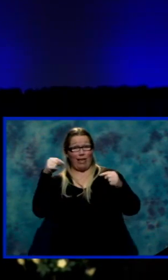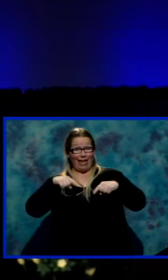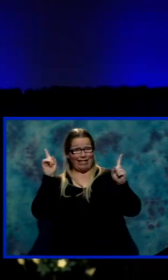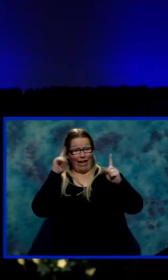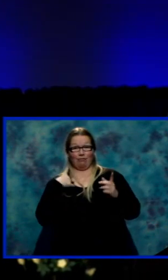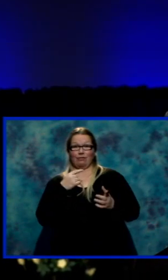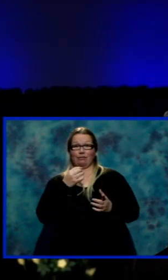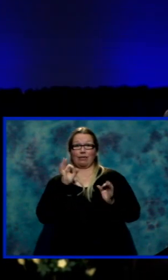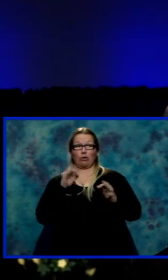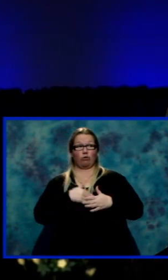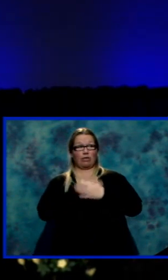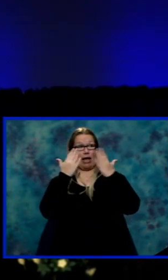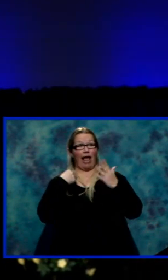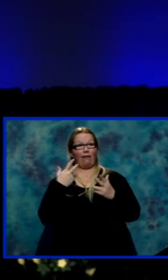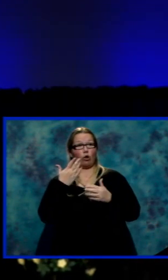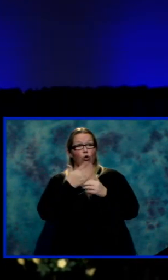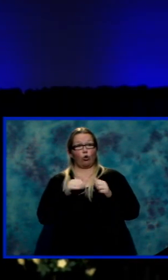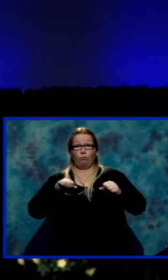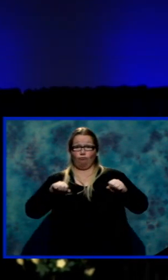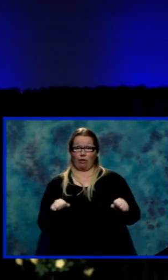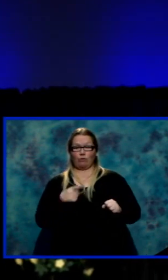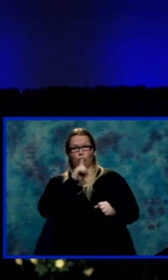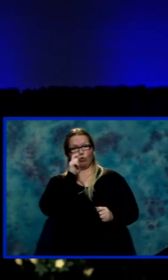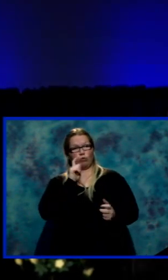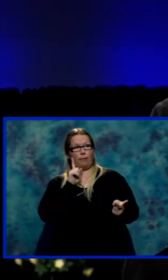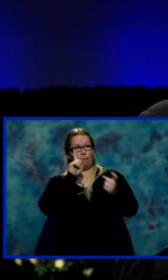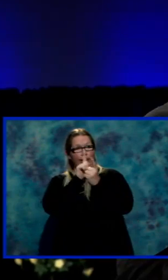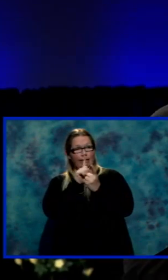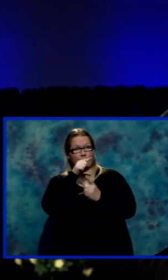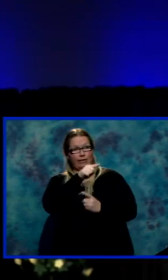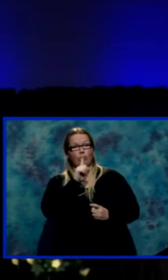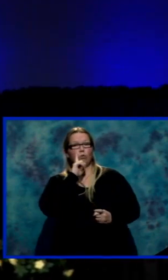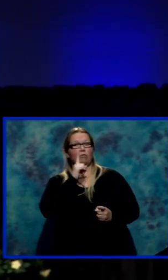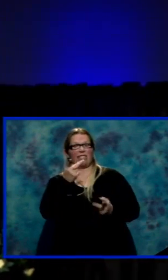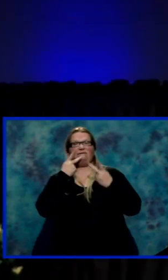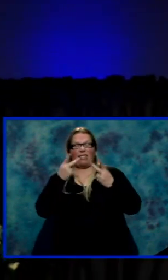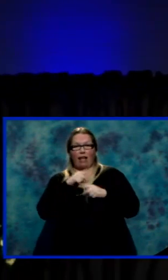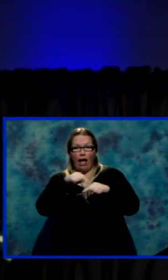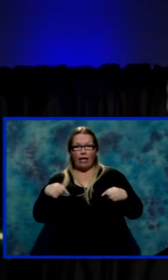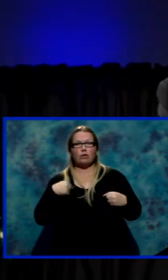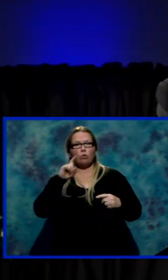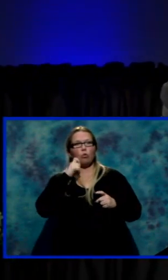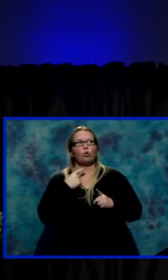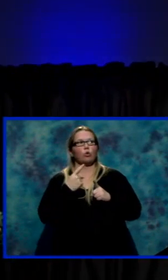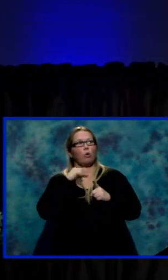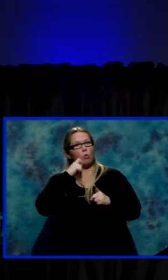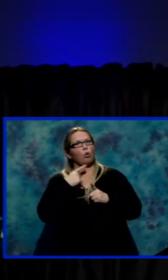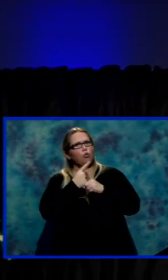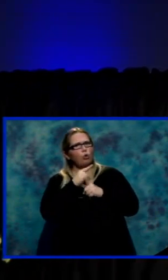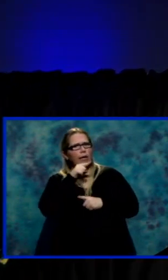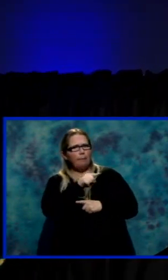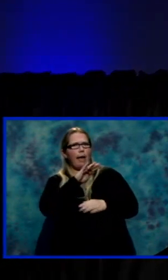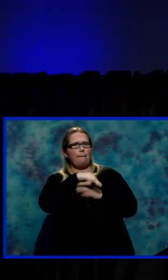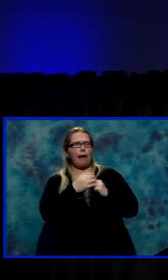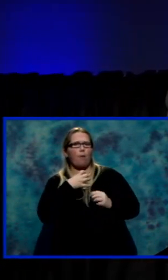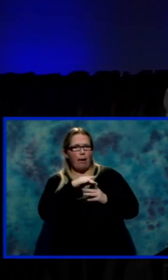unexpected. We have our new president, and you'll meet him soon, visiting with us. And we'll talk to him and find a bit more about